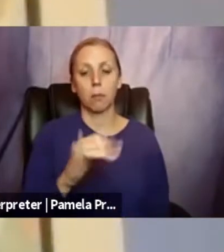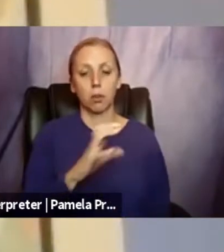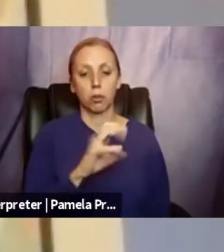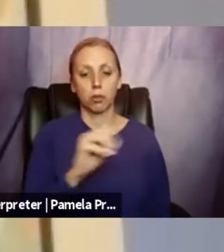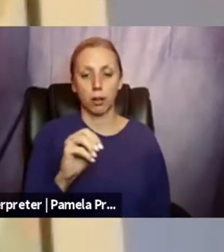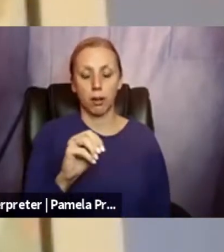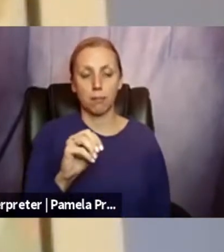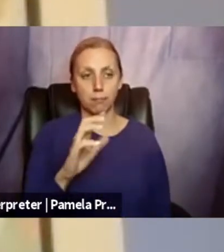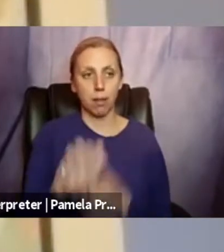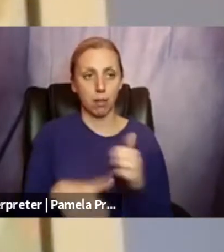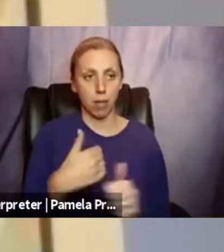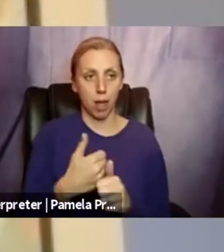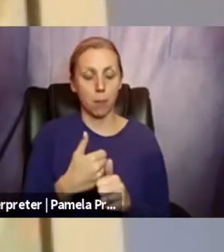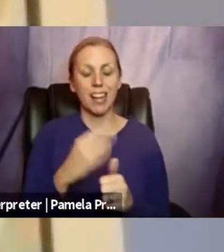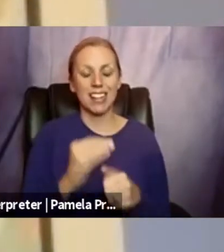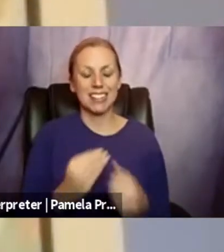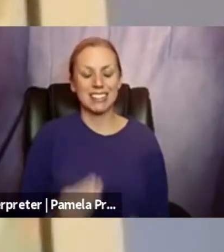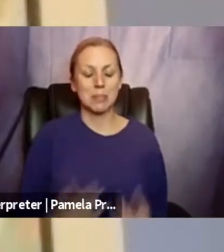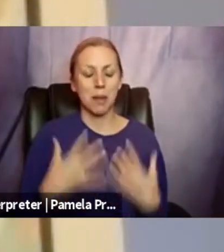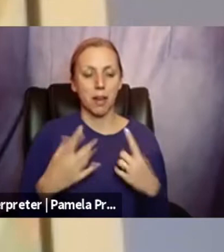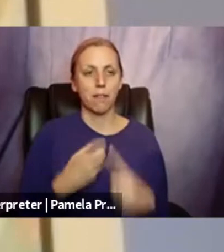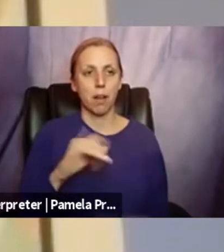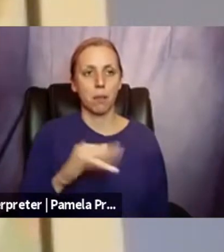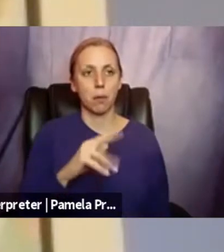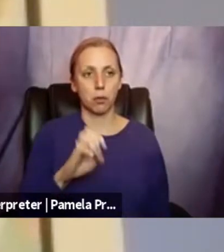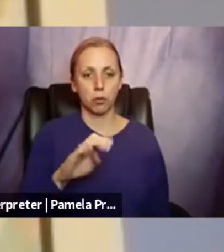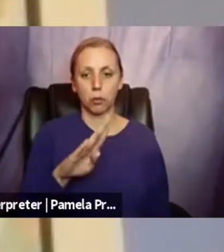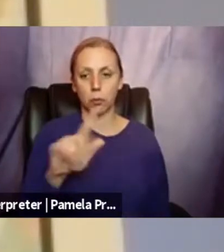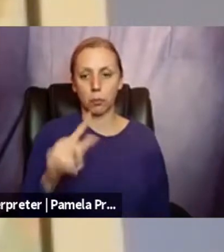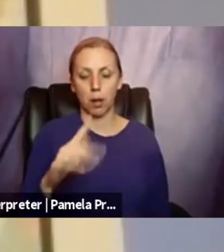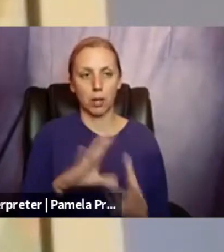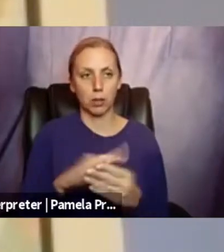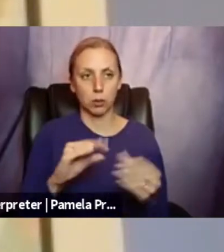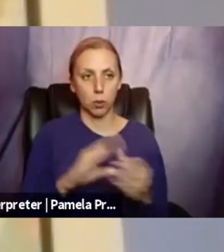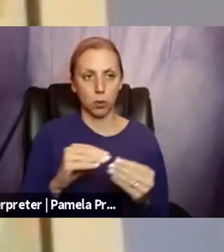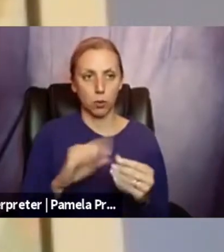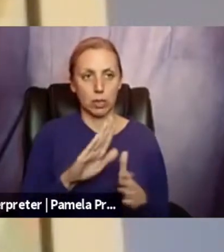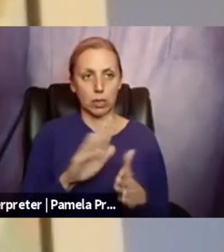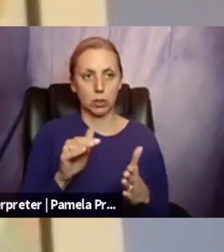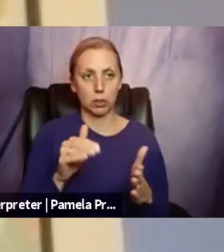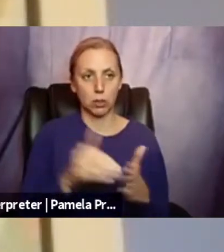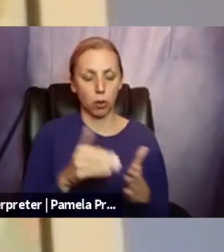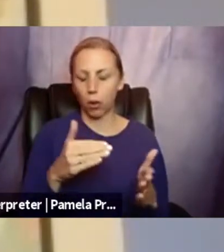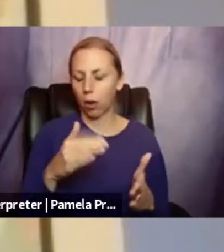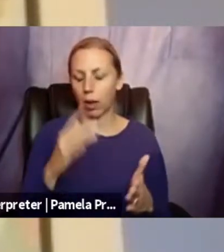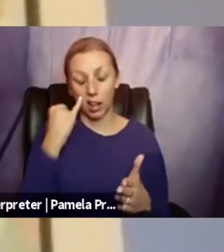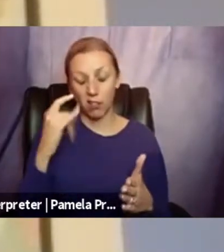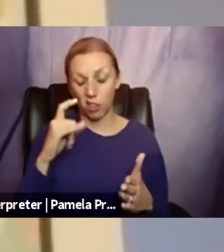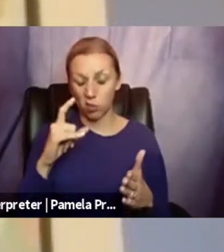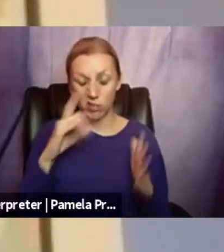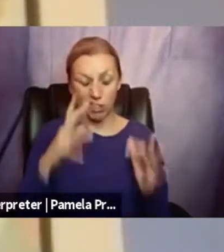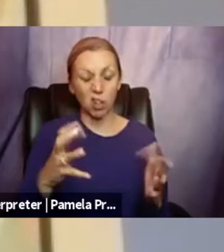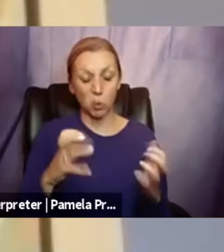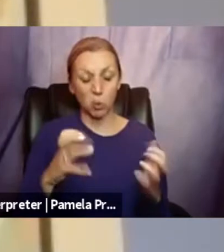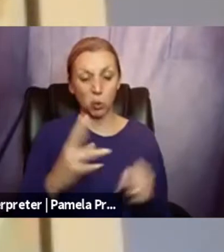by the Junebug Productions Story Circle, a 5-minute movement and/or bio break, whichever you may need or want for yourself,